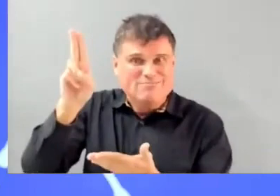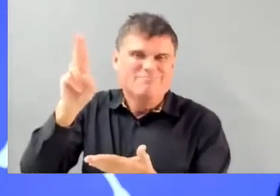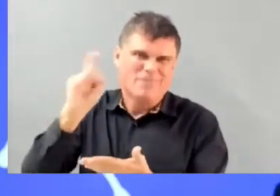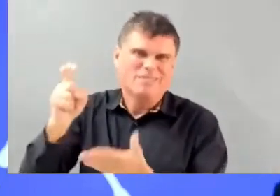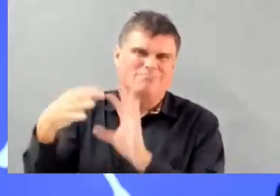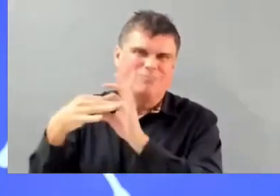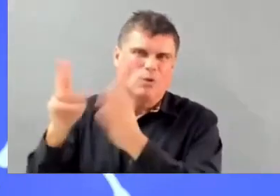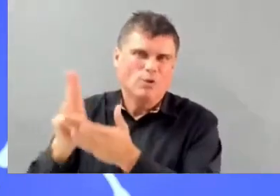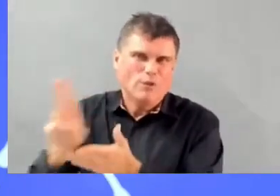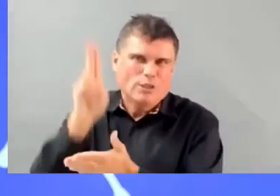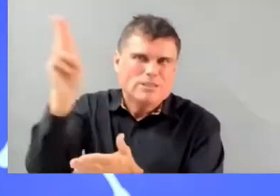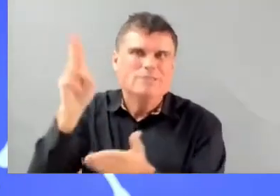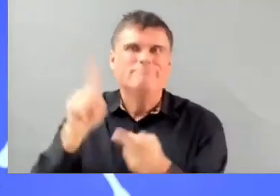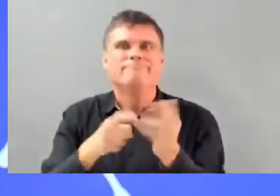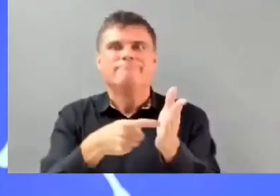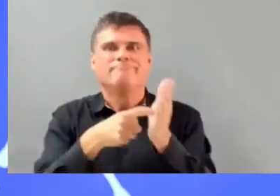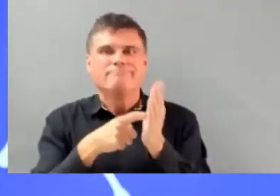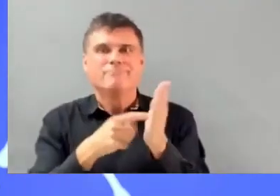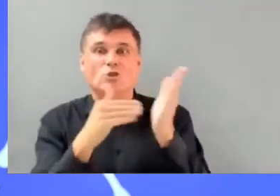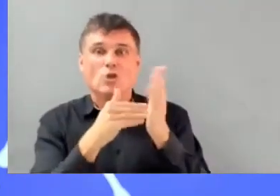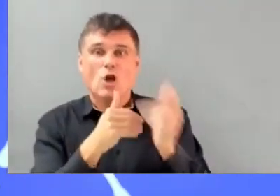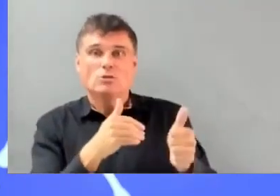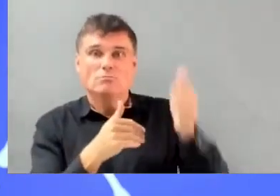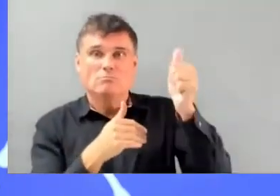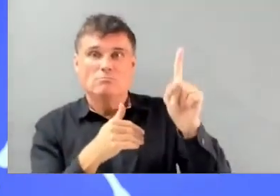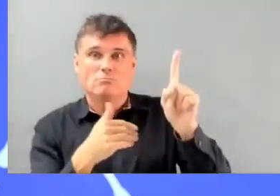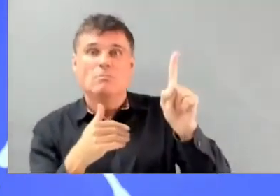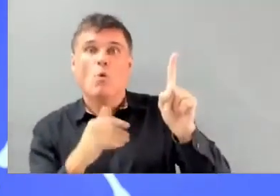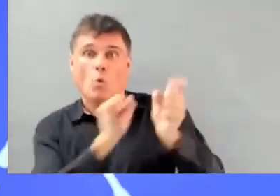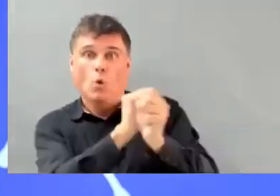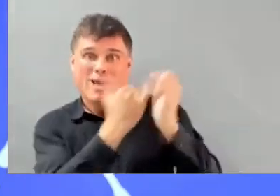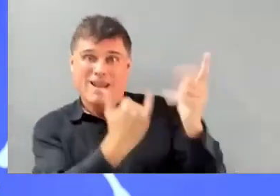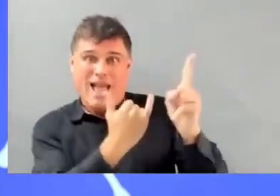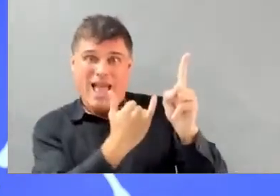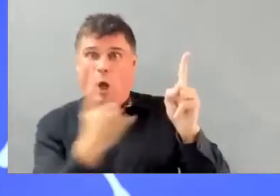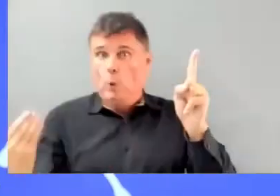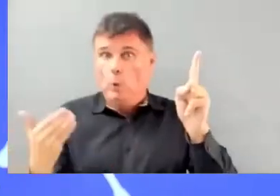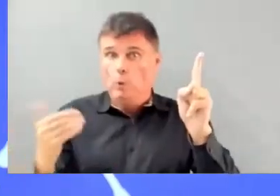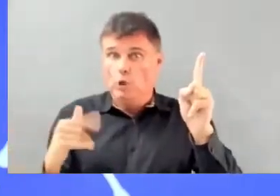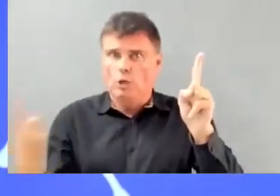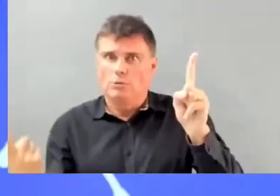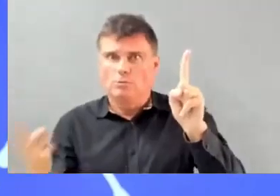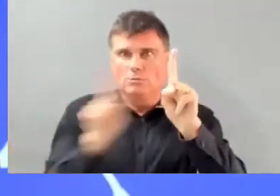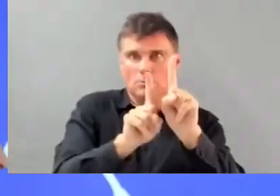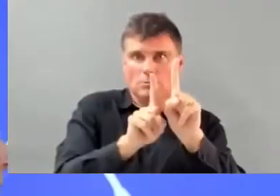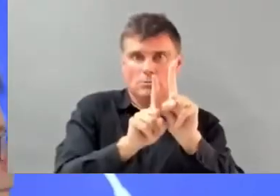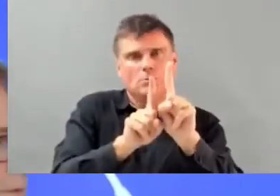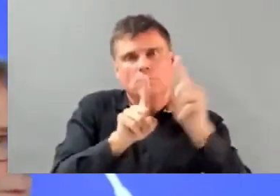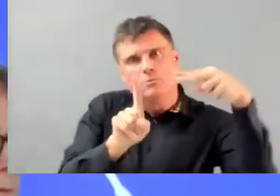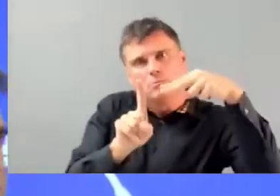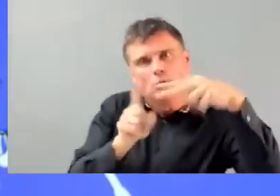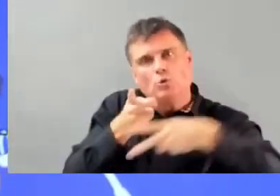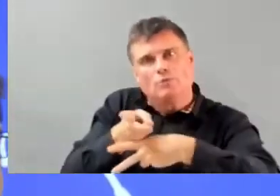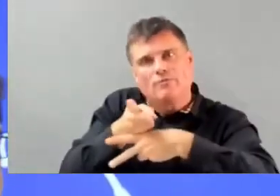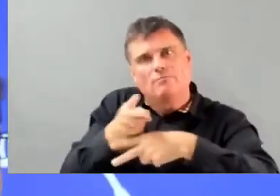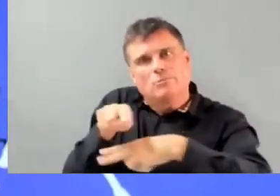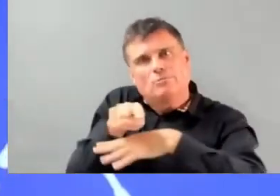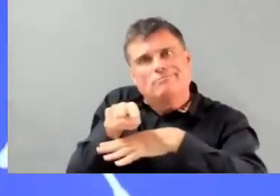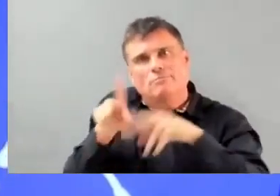BC to support the program, and that's why we're so proud of the partnerships we've made. Do you have a follow-up? I do. Thank you for